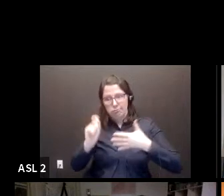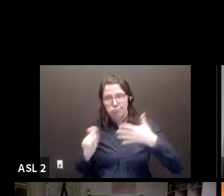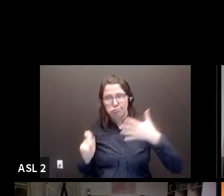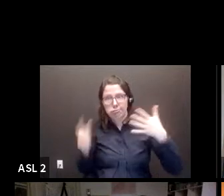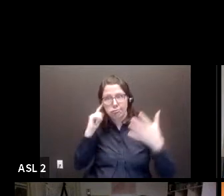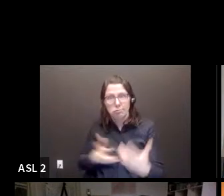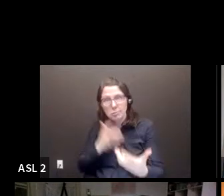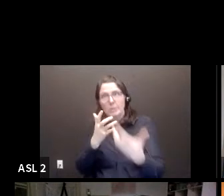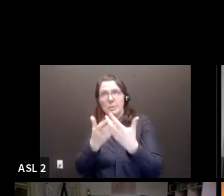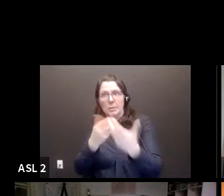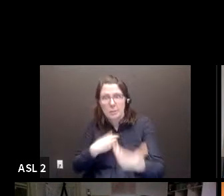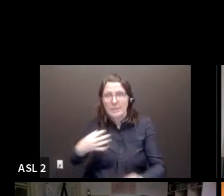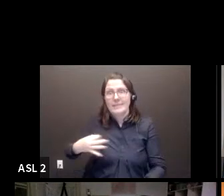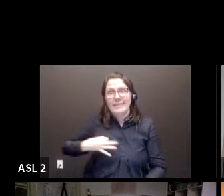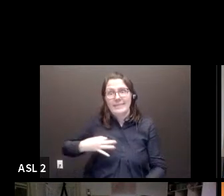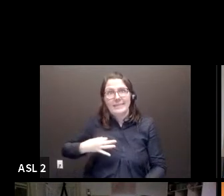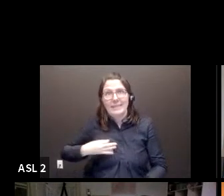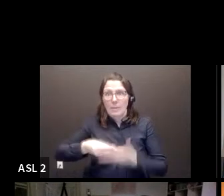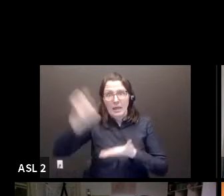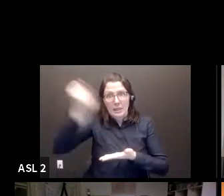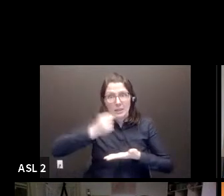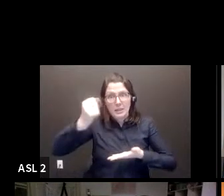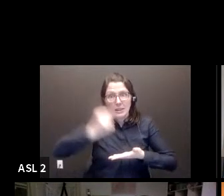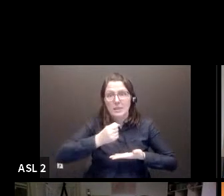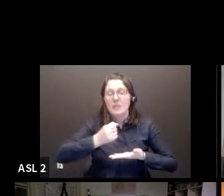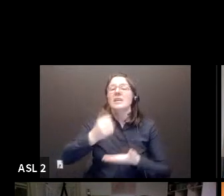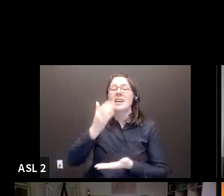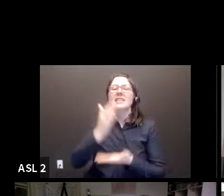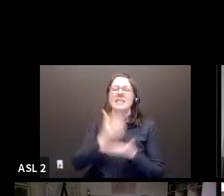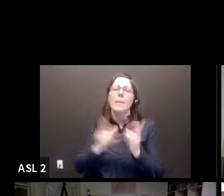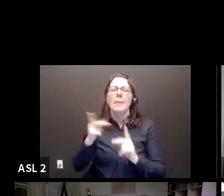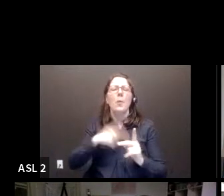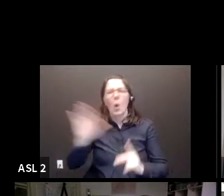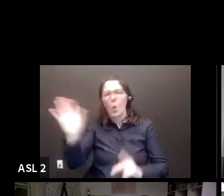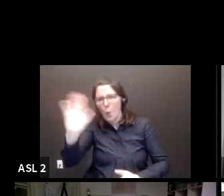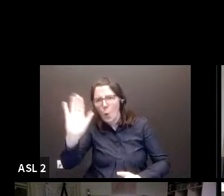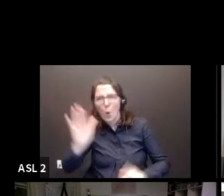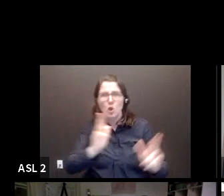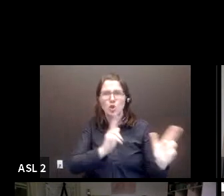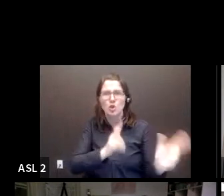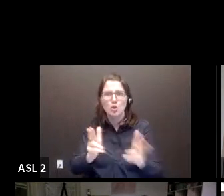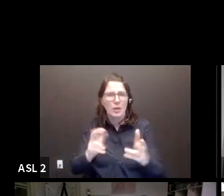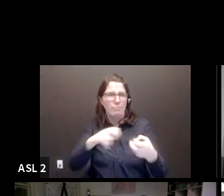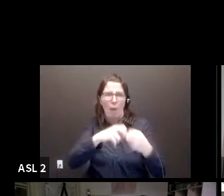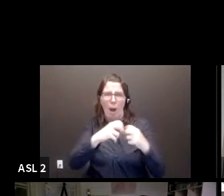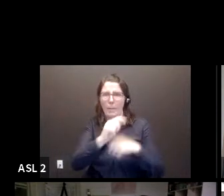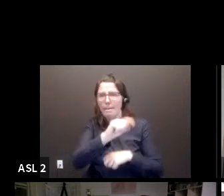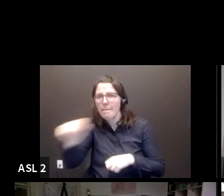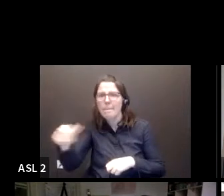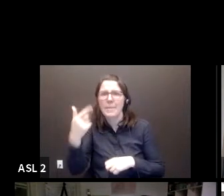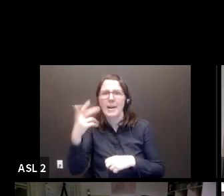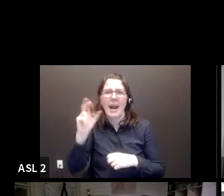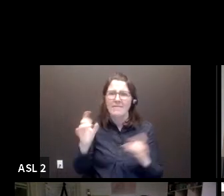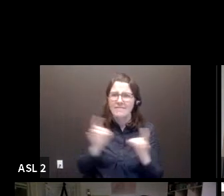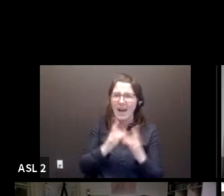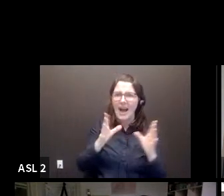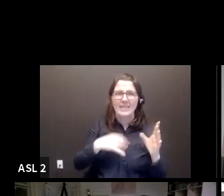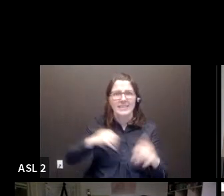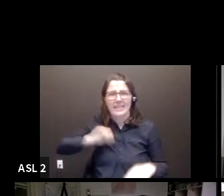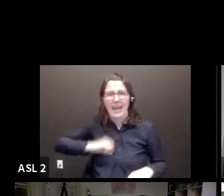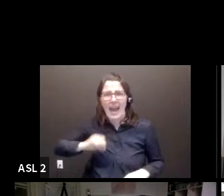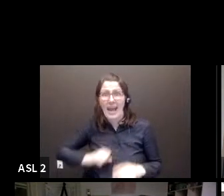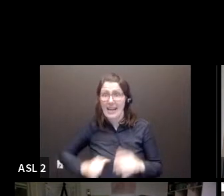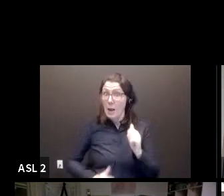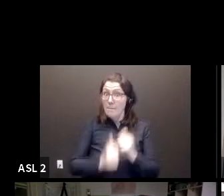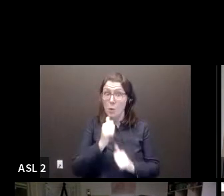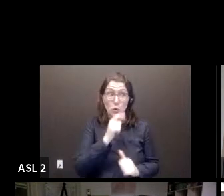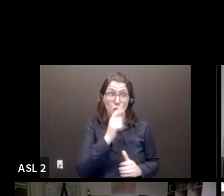you know individuals that will use shootings and gun violence to justify more policing but the majority of homicides and victims and survivors and gun violence are young people